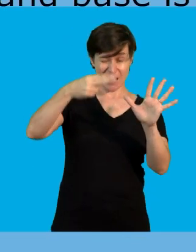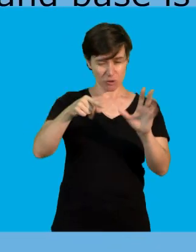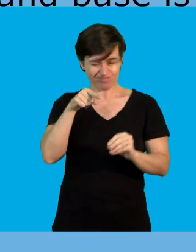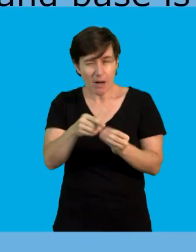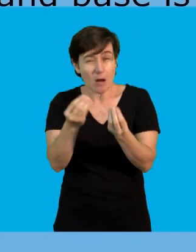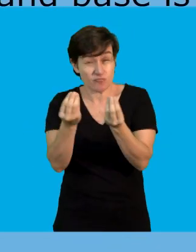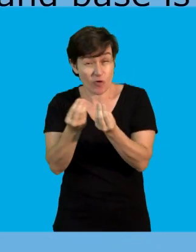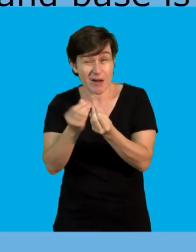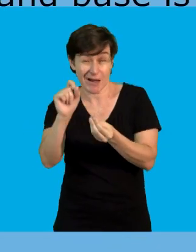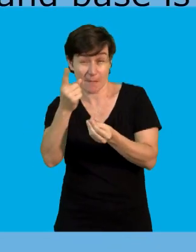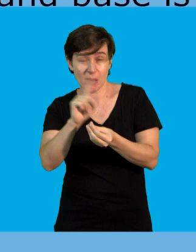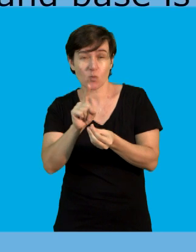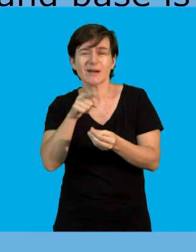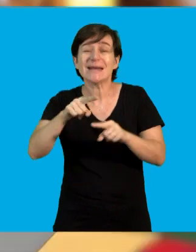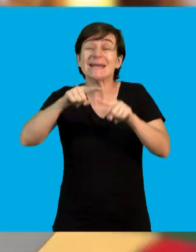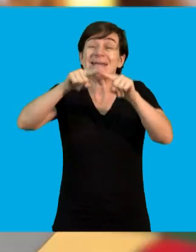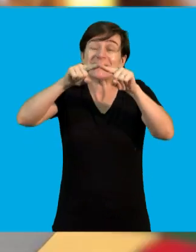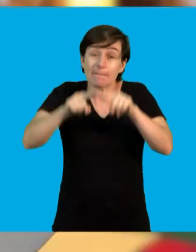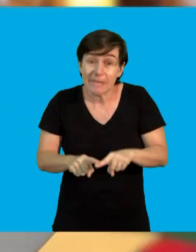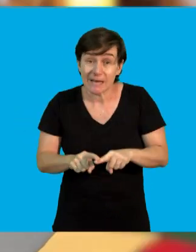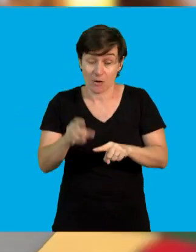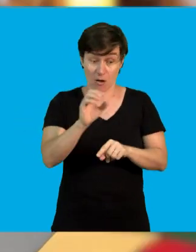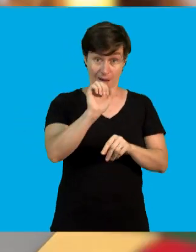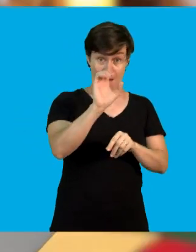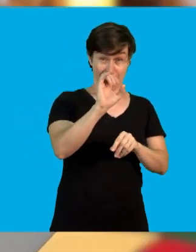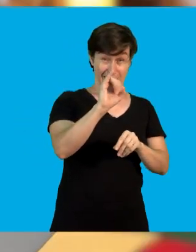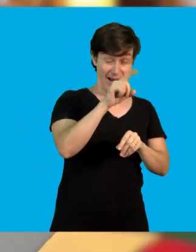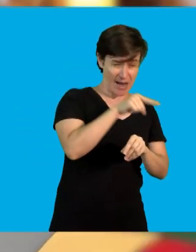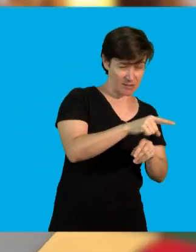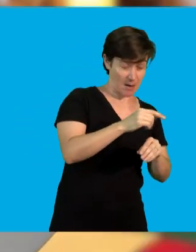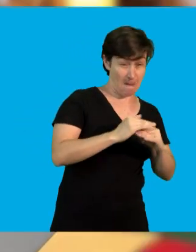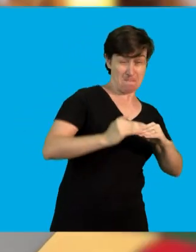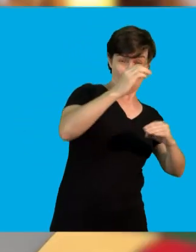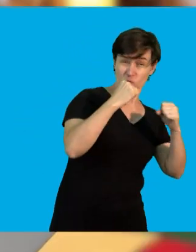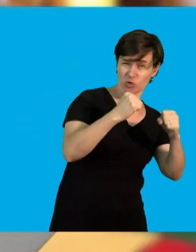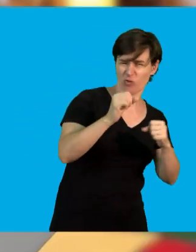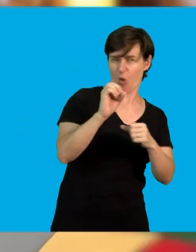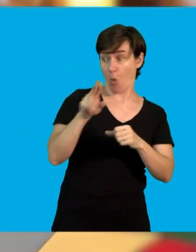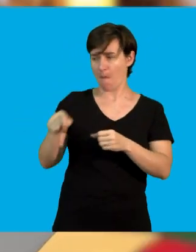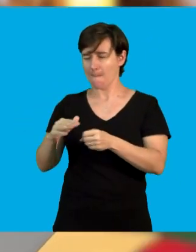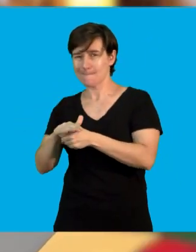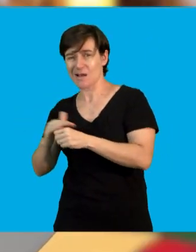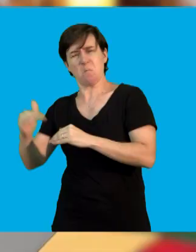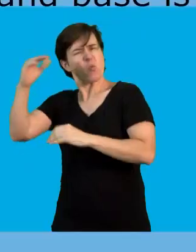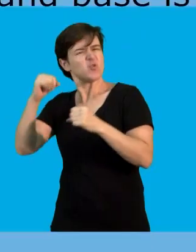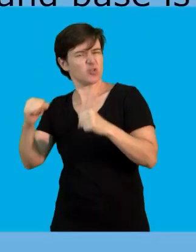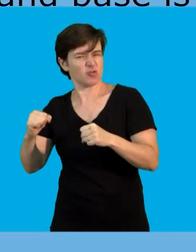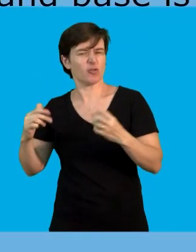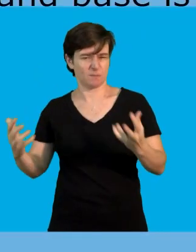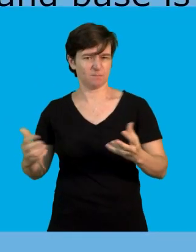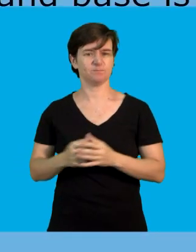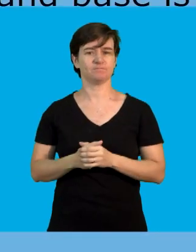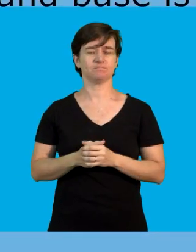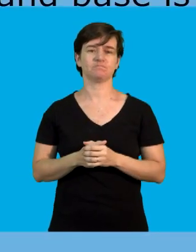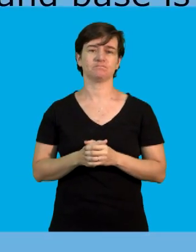pH of the product depends on the strength of the particular substances which we are reacting in the beginning of the reaction. So the product